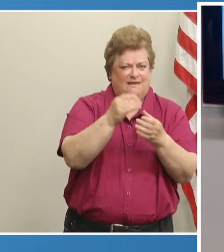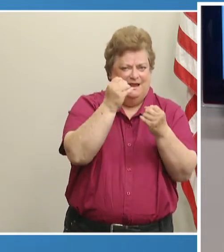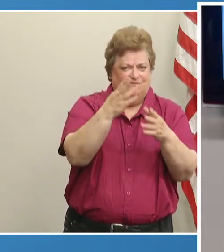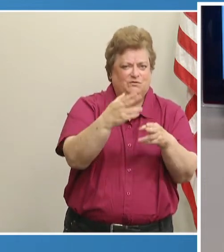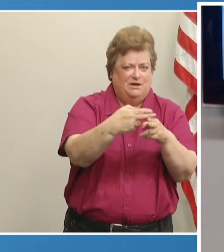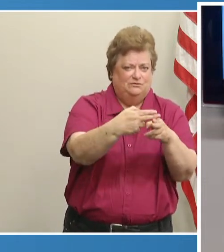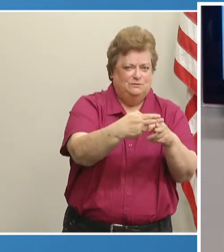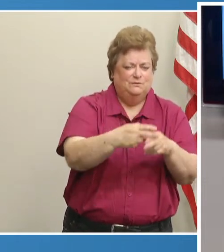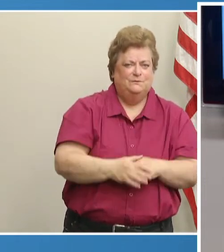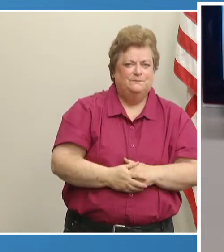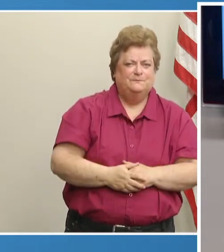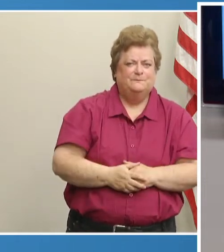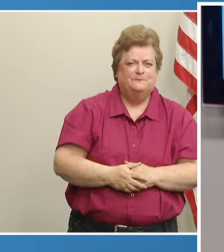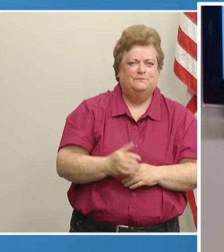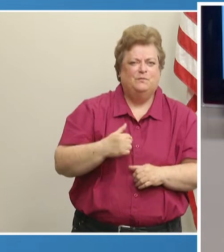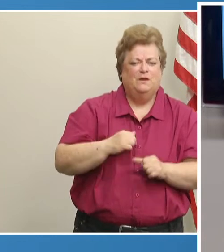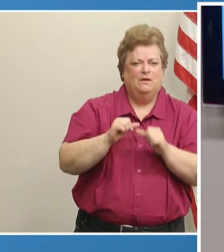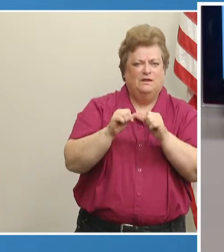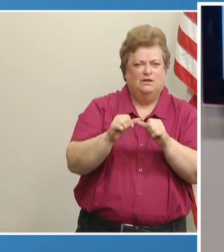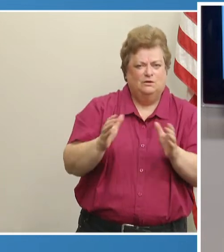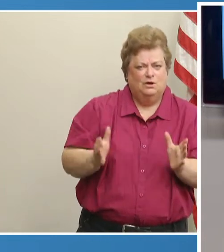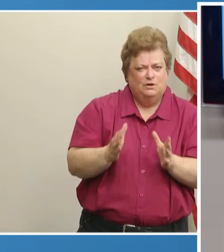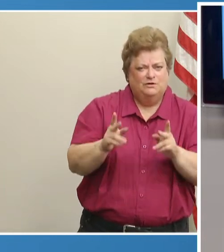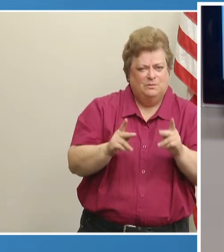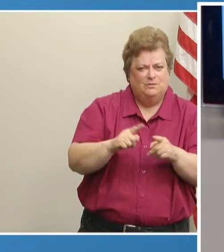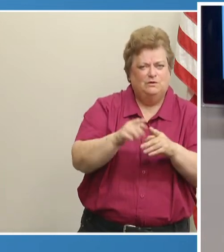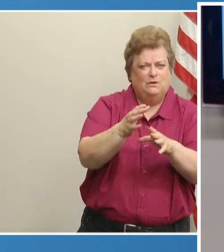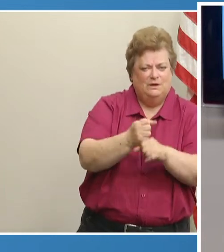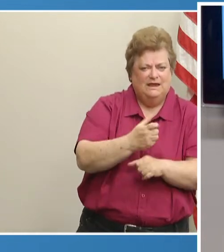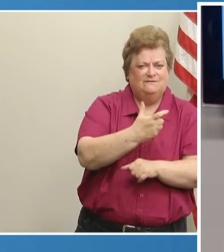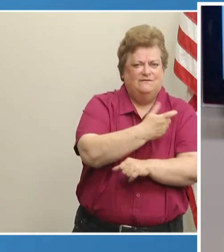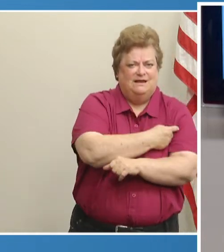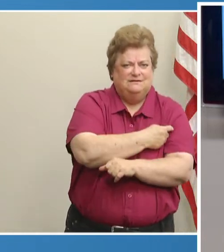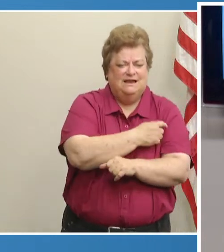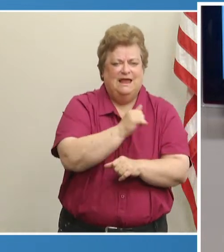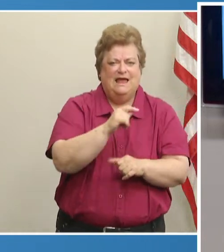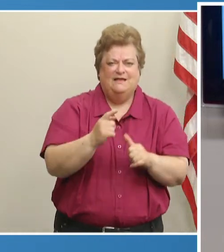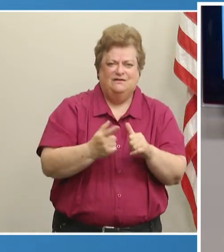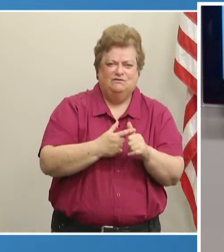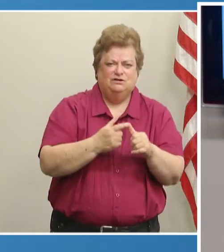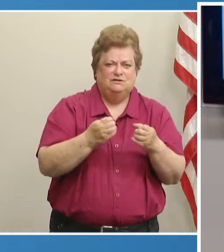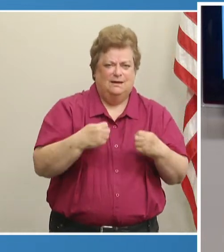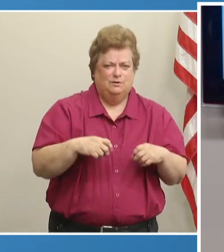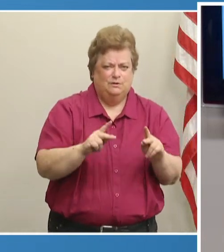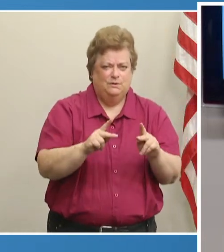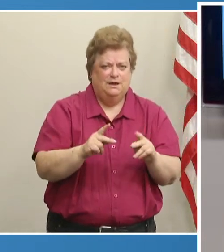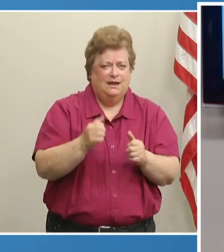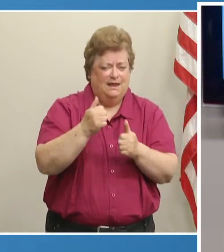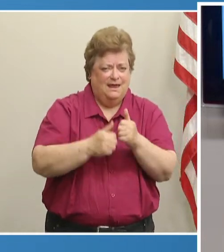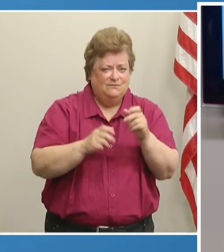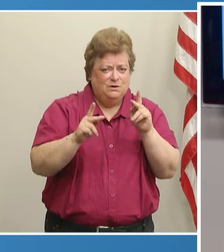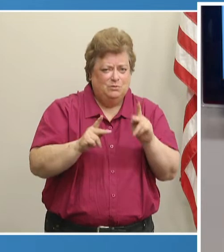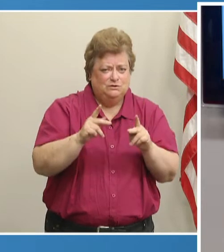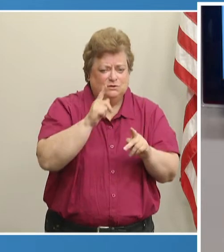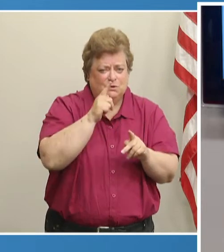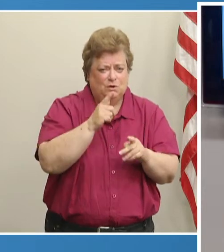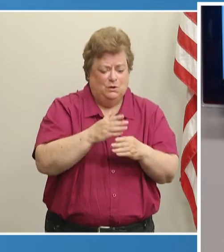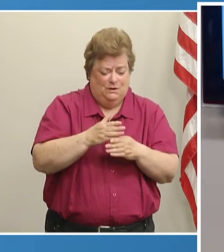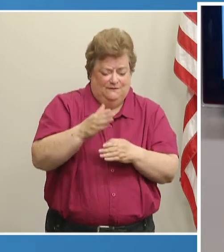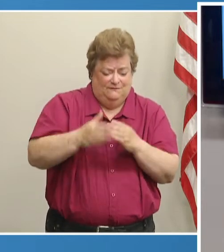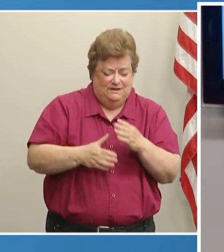future. We continue to encourage people to get vaccinated at the first opportunity. Every person who